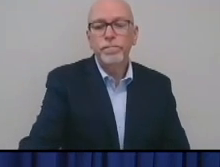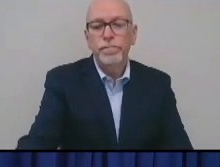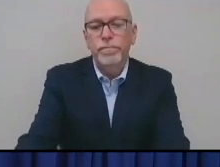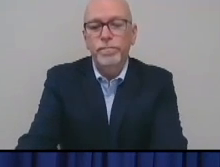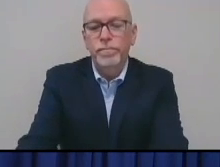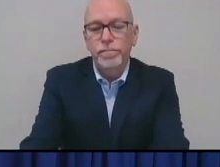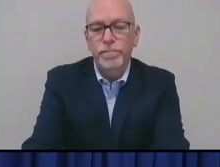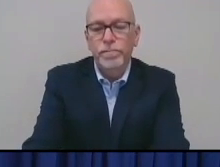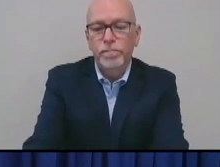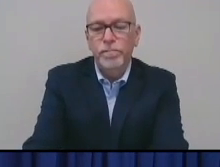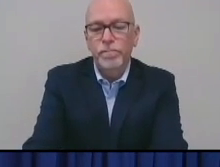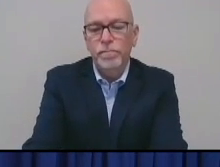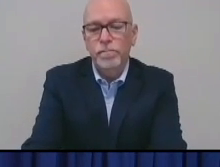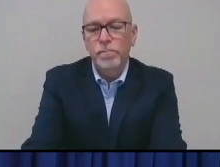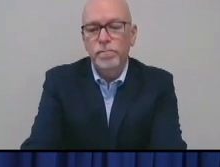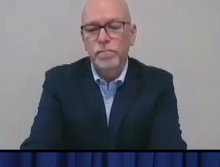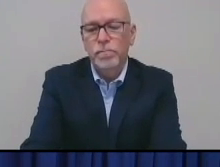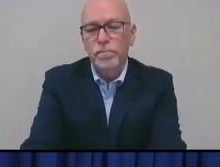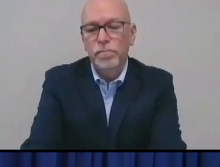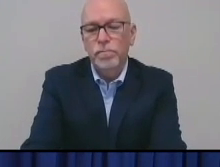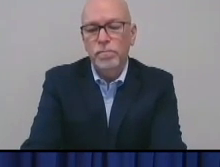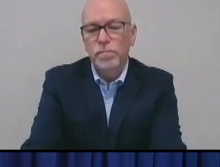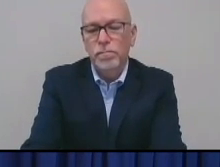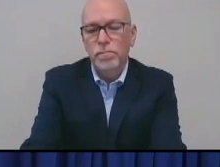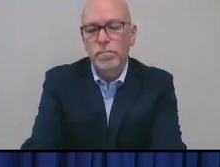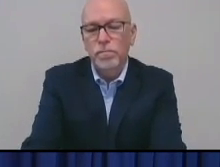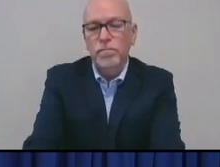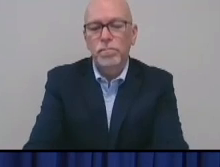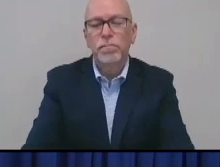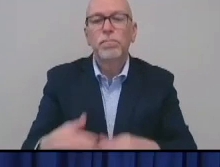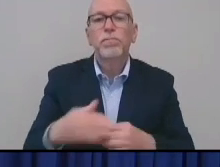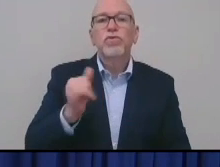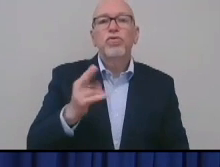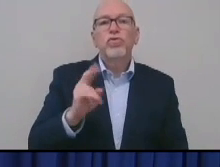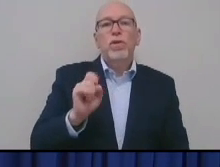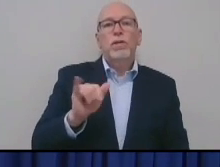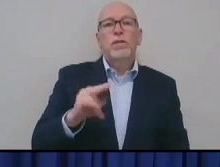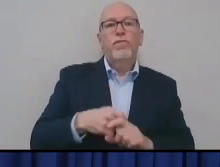Next question is from Justin at the Westville Indicator.